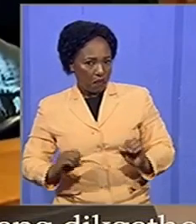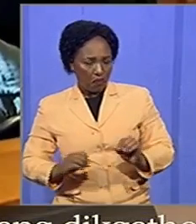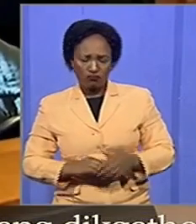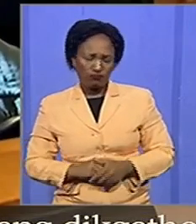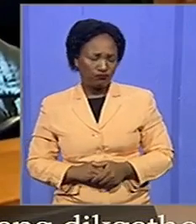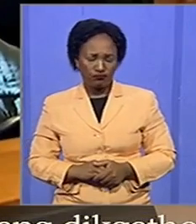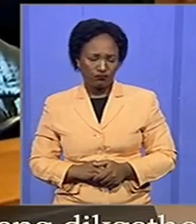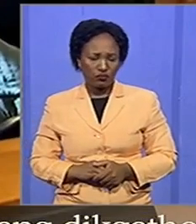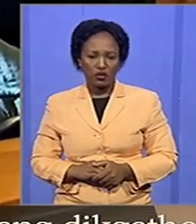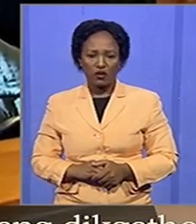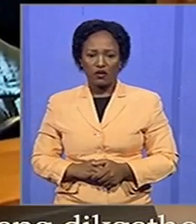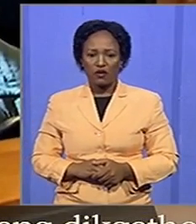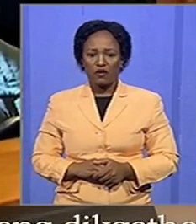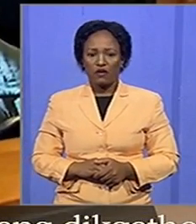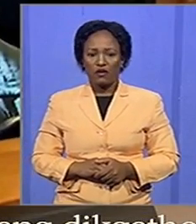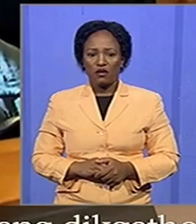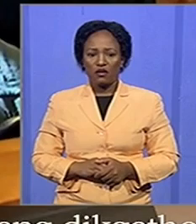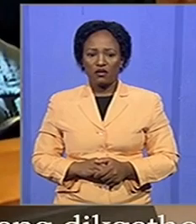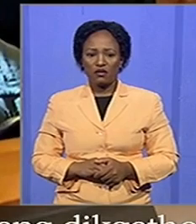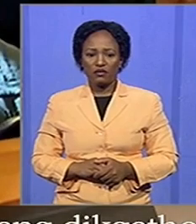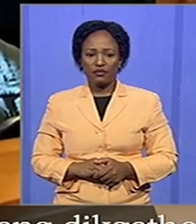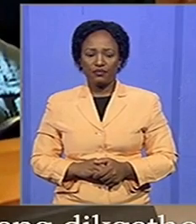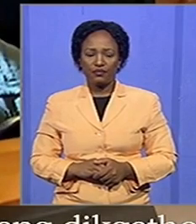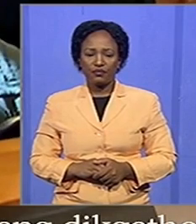That's just untrue.